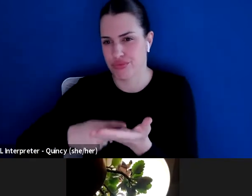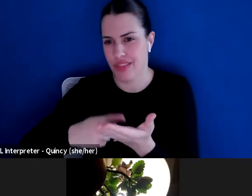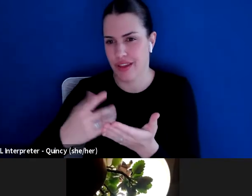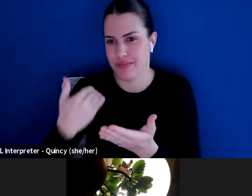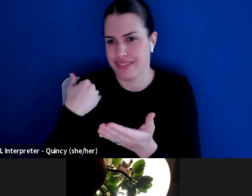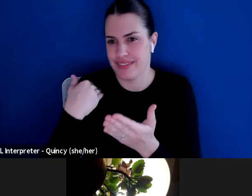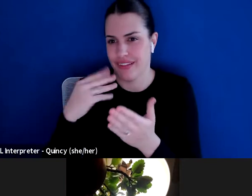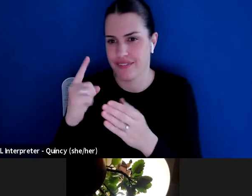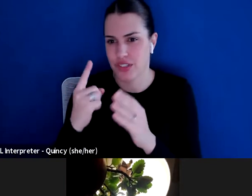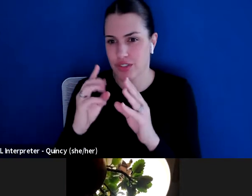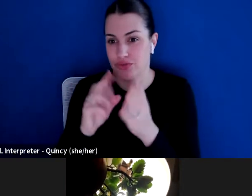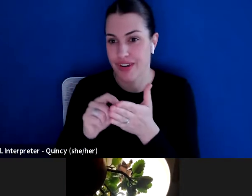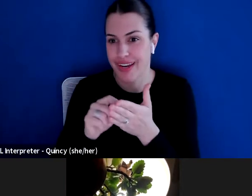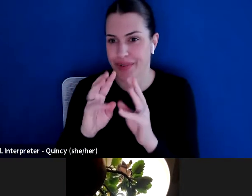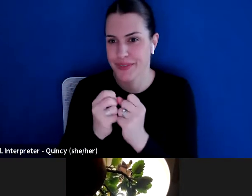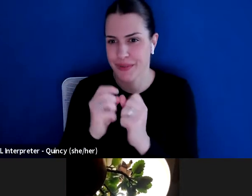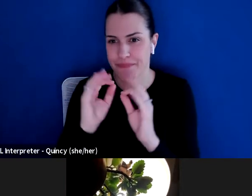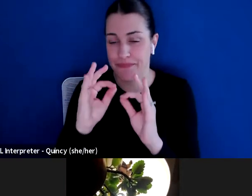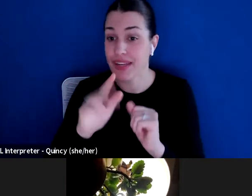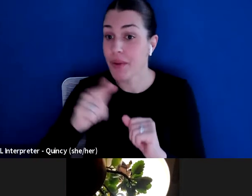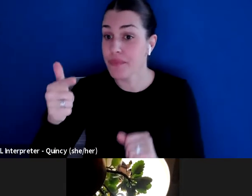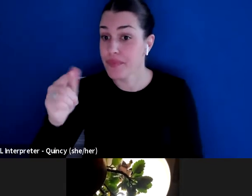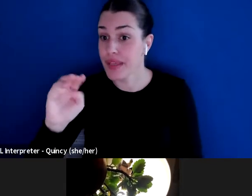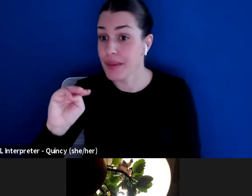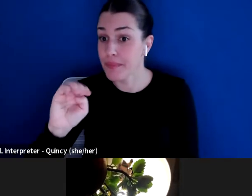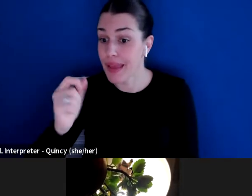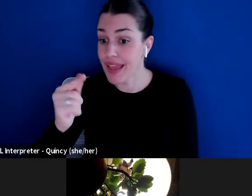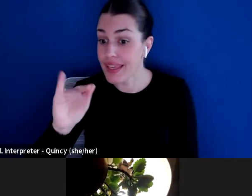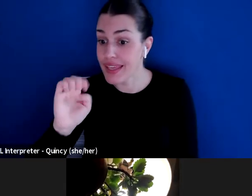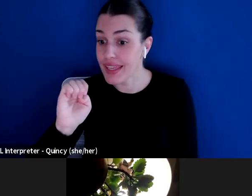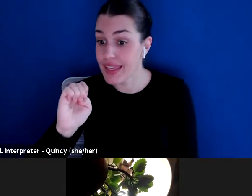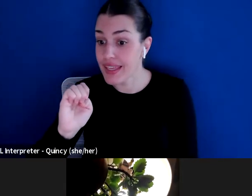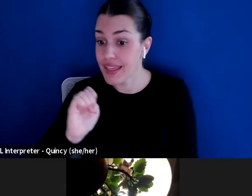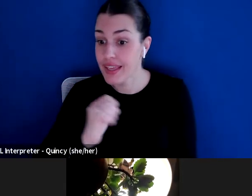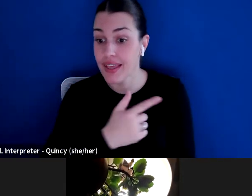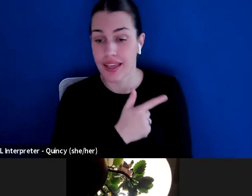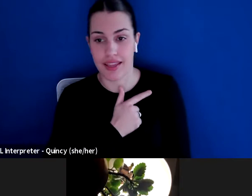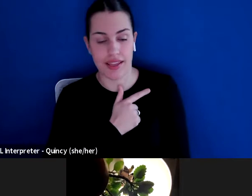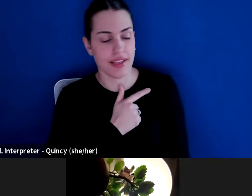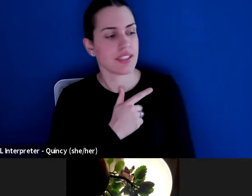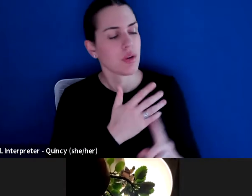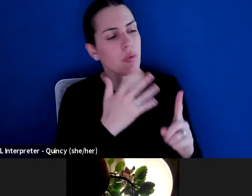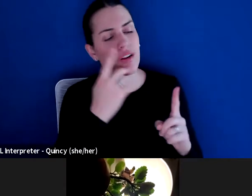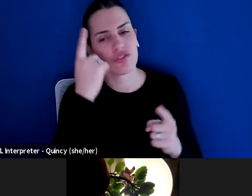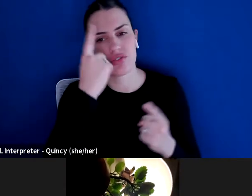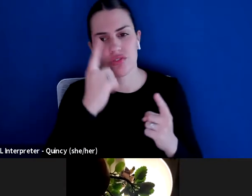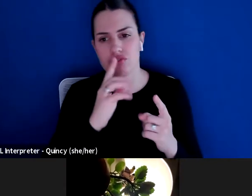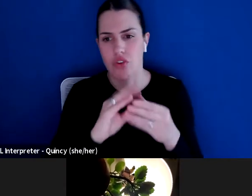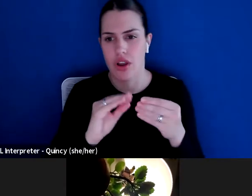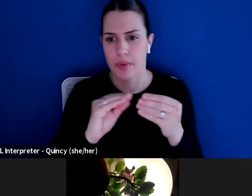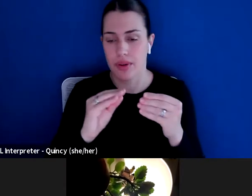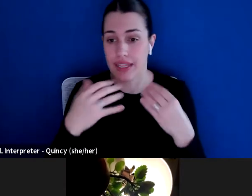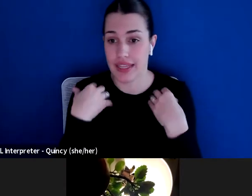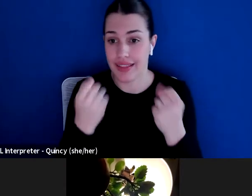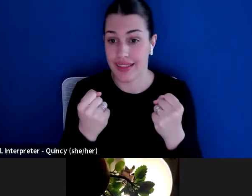And Maggie? We also wanted to talk about healing and just acknowledge that healing looks different